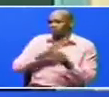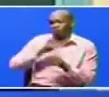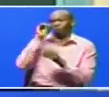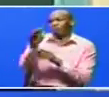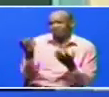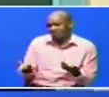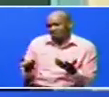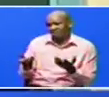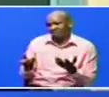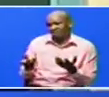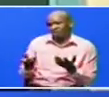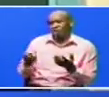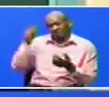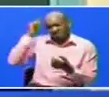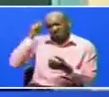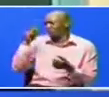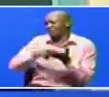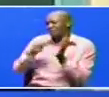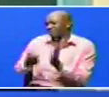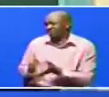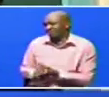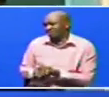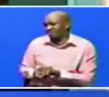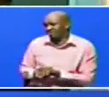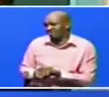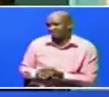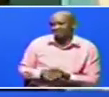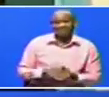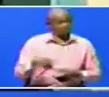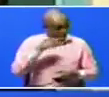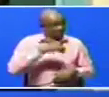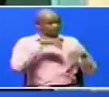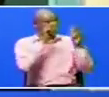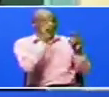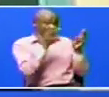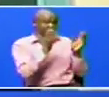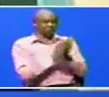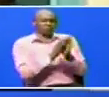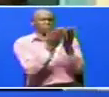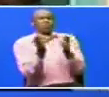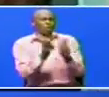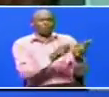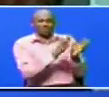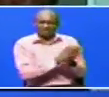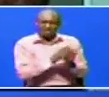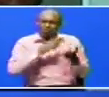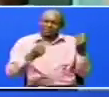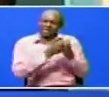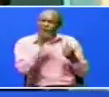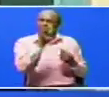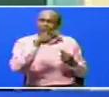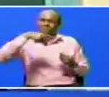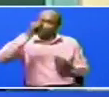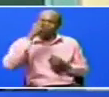what the commission would say were originals. What was that about? Yeah, I mean, we followed up that issue of the exercise book and to find out what happened to the presiding